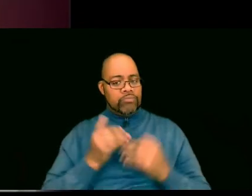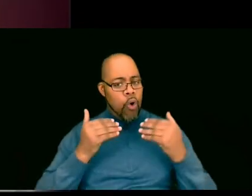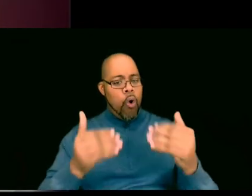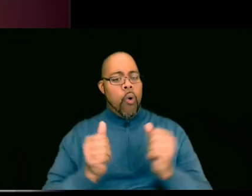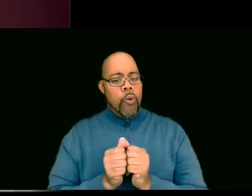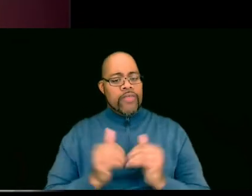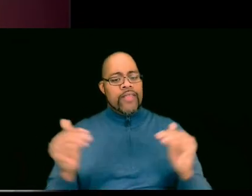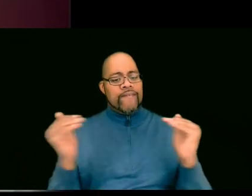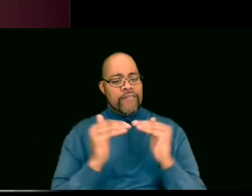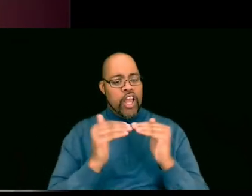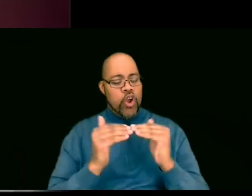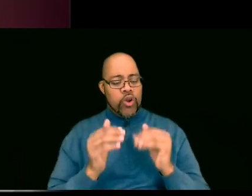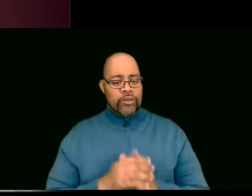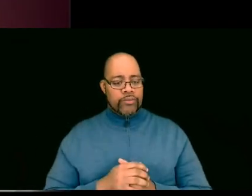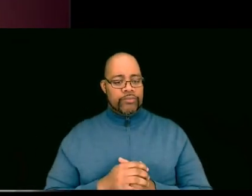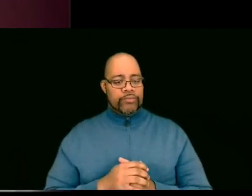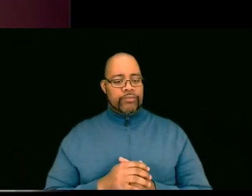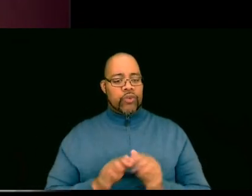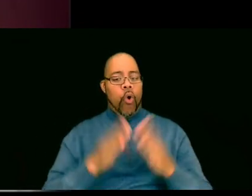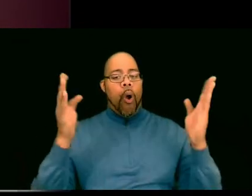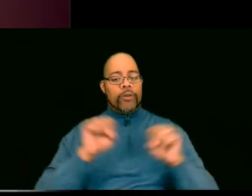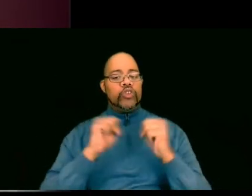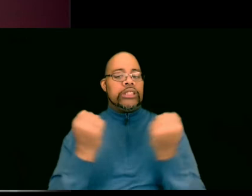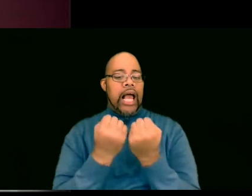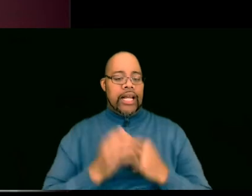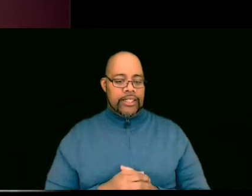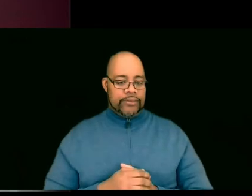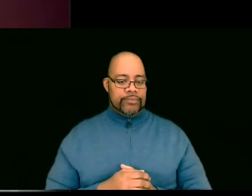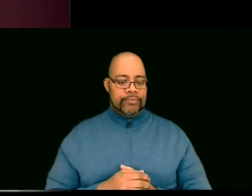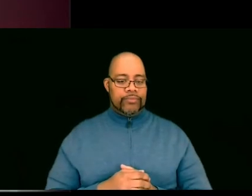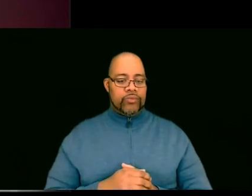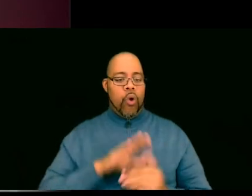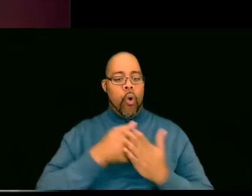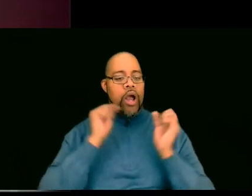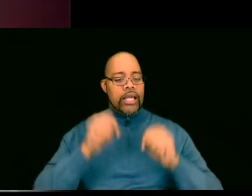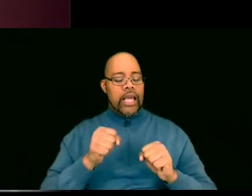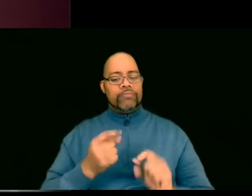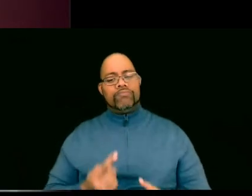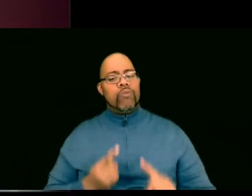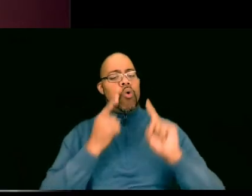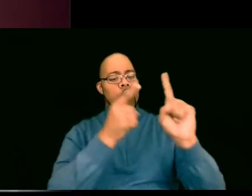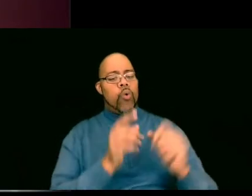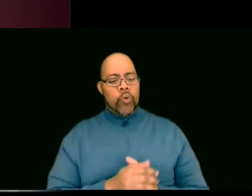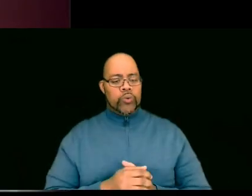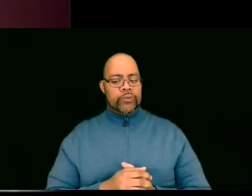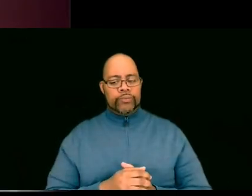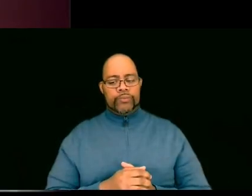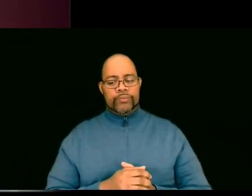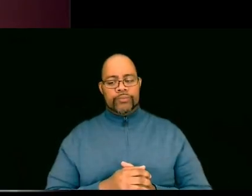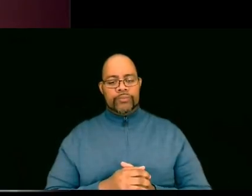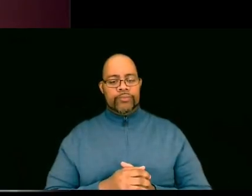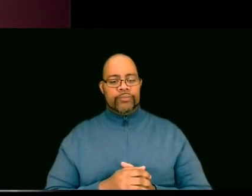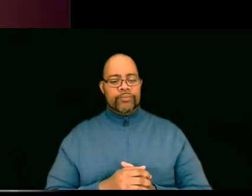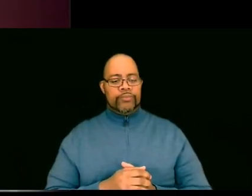get on with a fair and open society where all can aspire